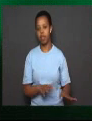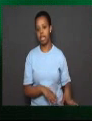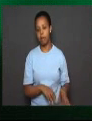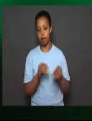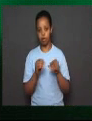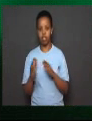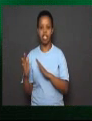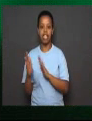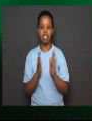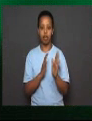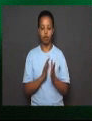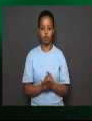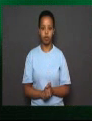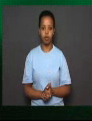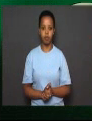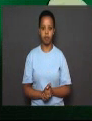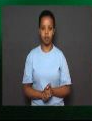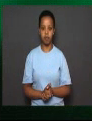Students, let's get ready.